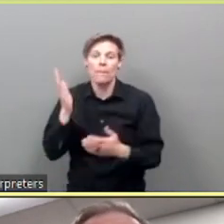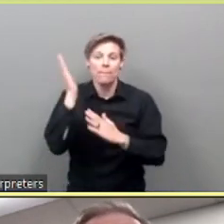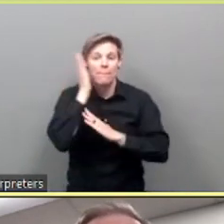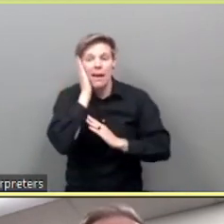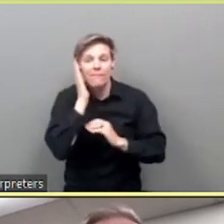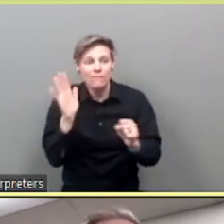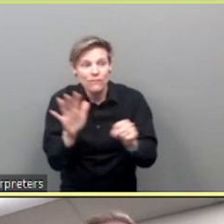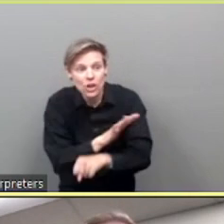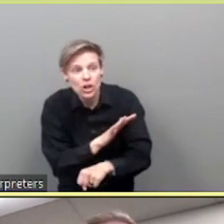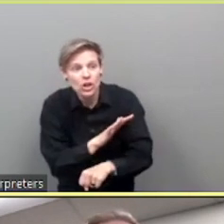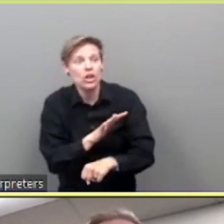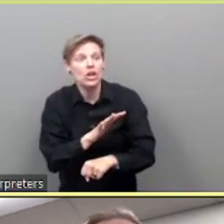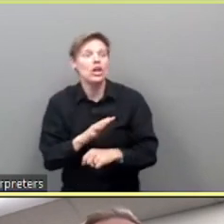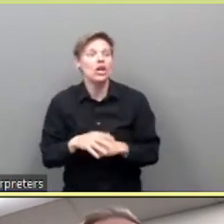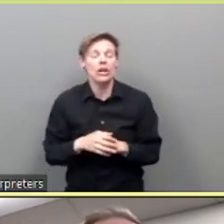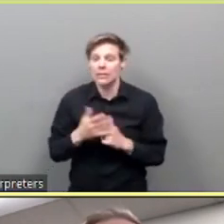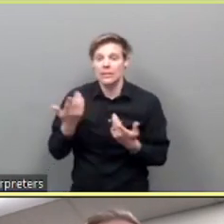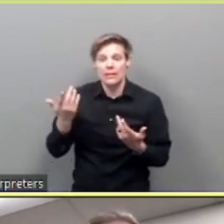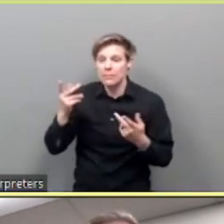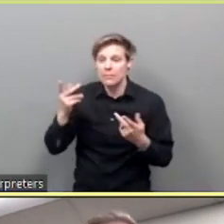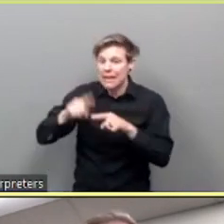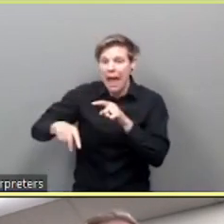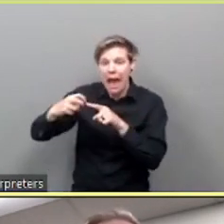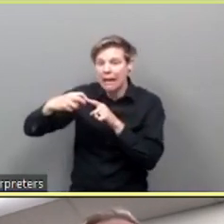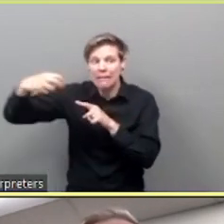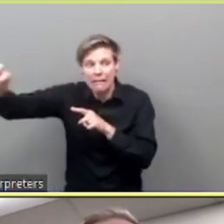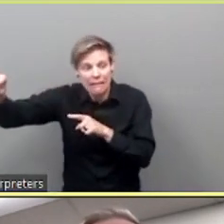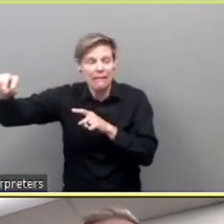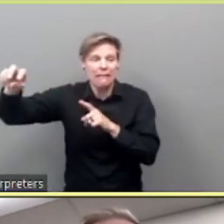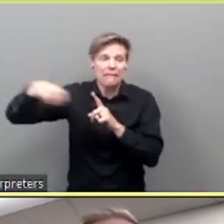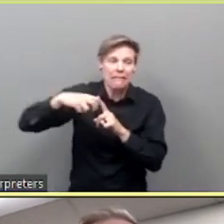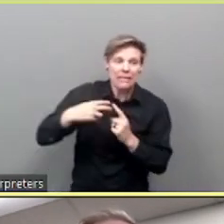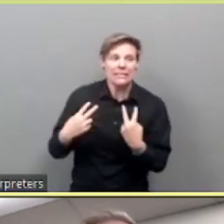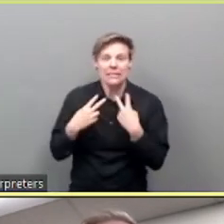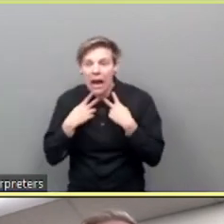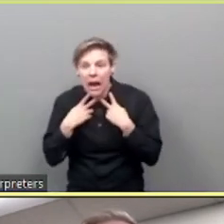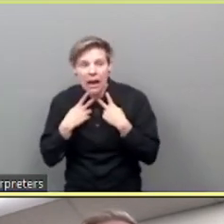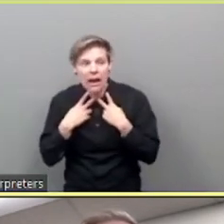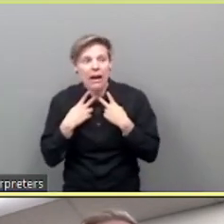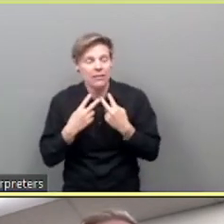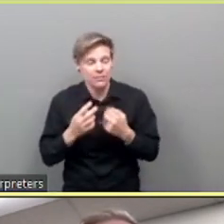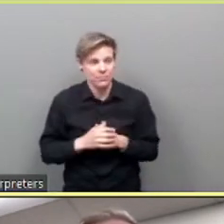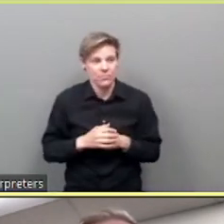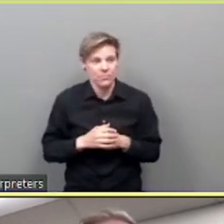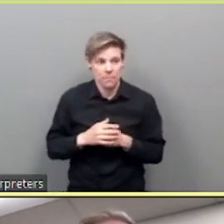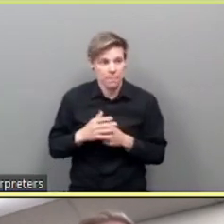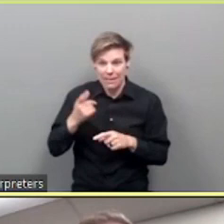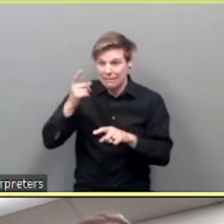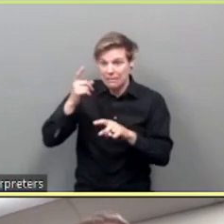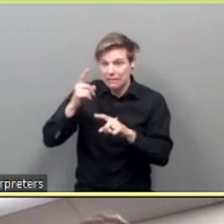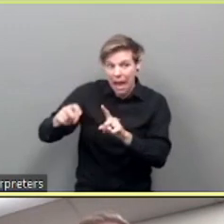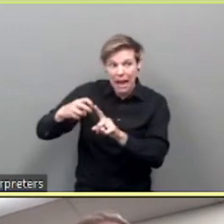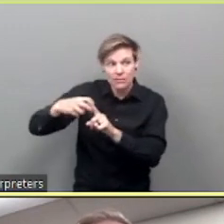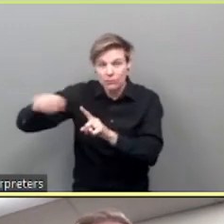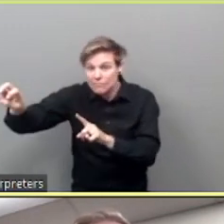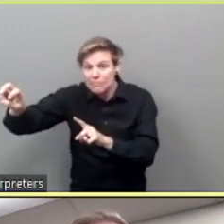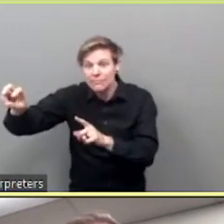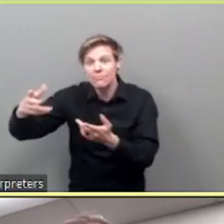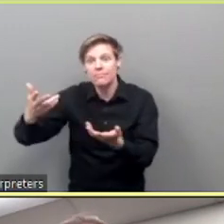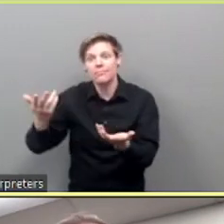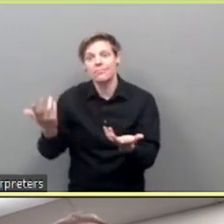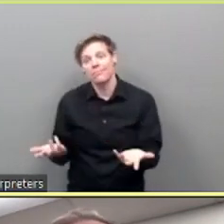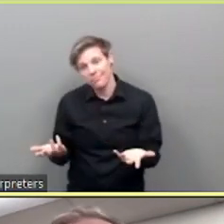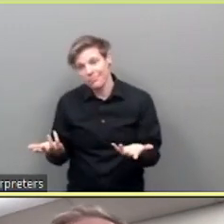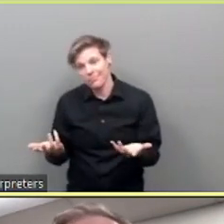transfer people who need intensive care, you know, somewhere in the state immediately, like we usually can. And